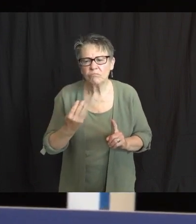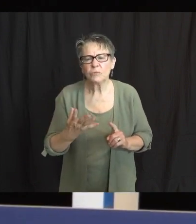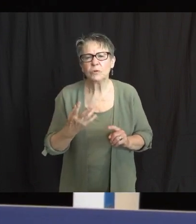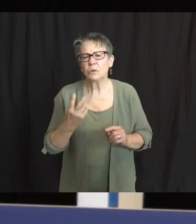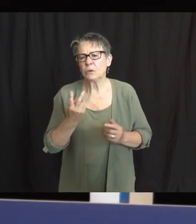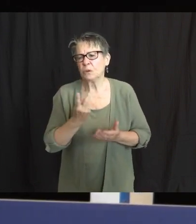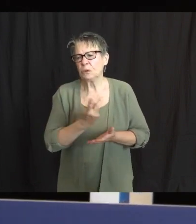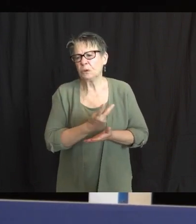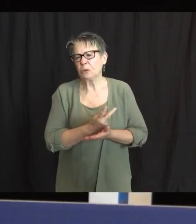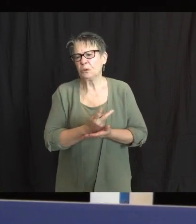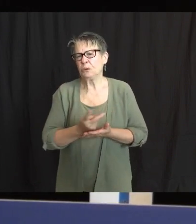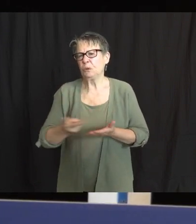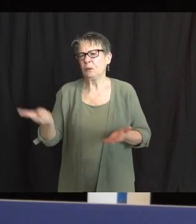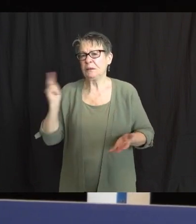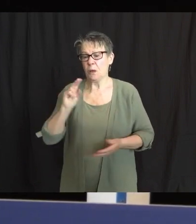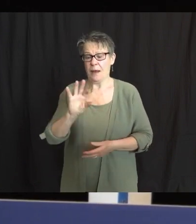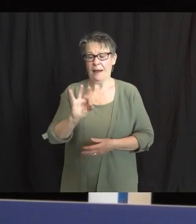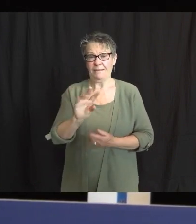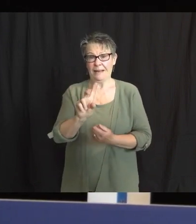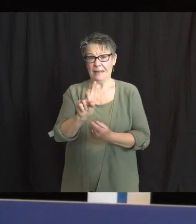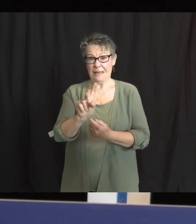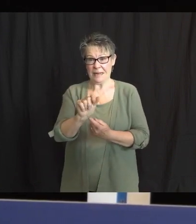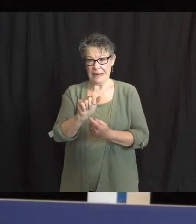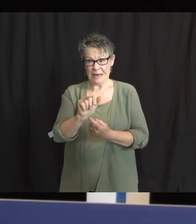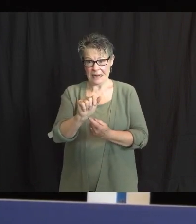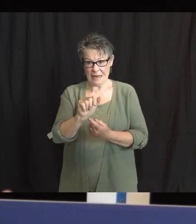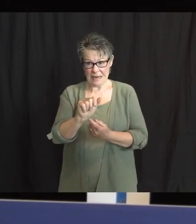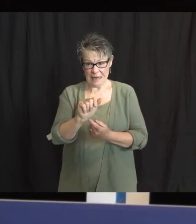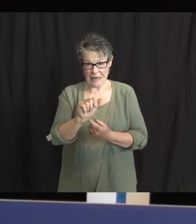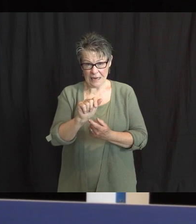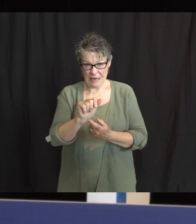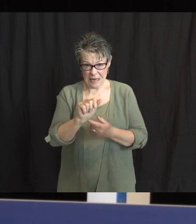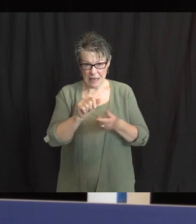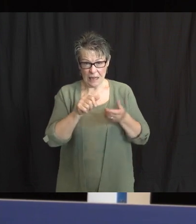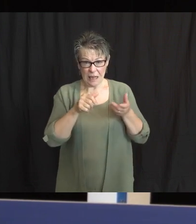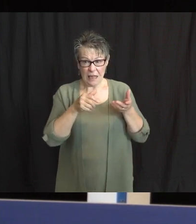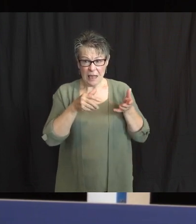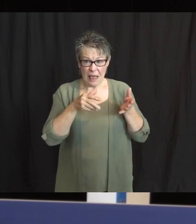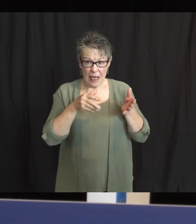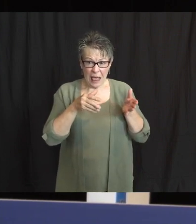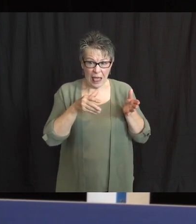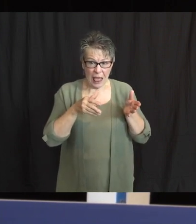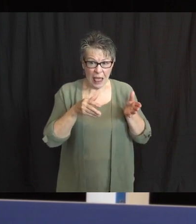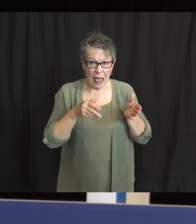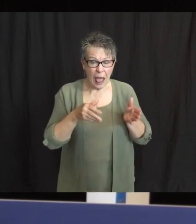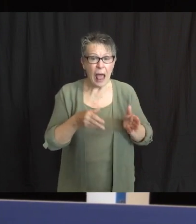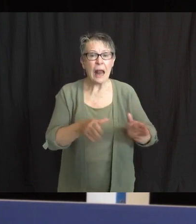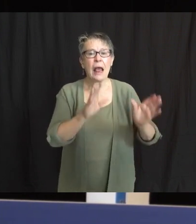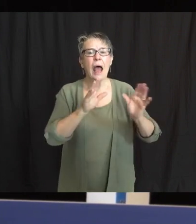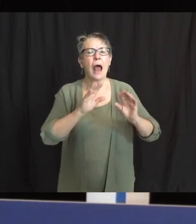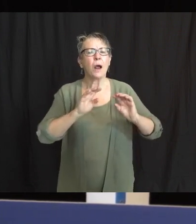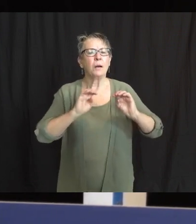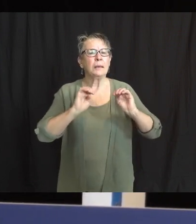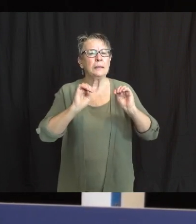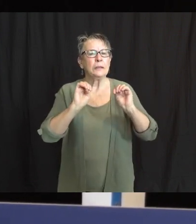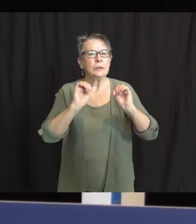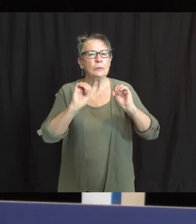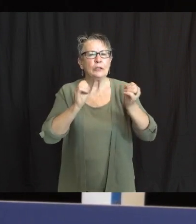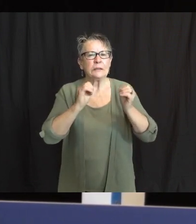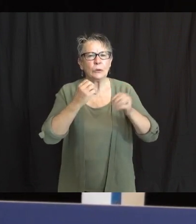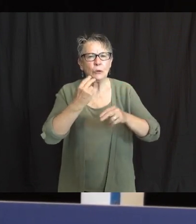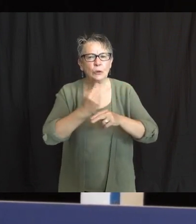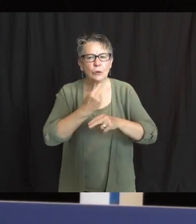Gilead Pharmaceuticals an emergency use authorization, or EUA, for the use of remdesivir,